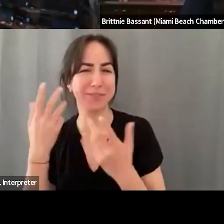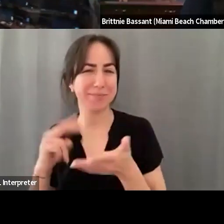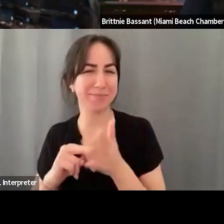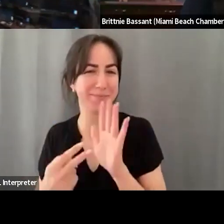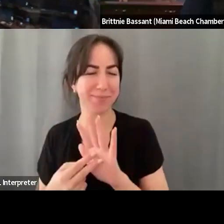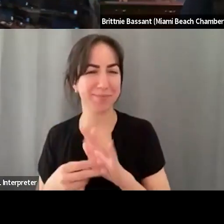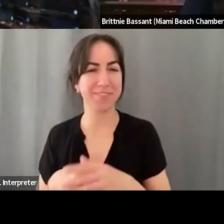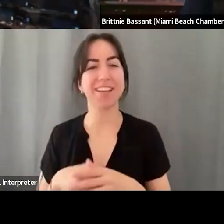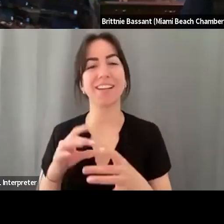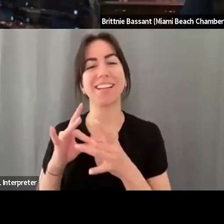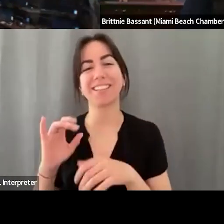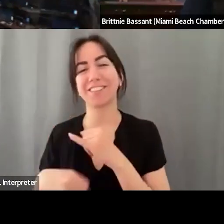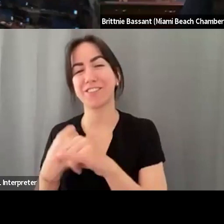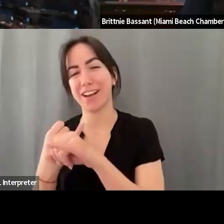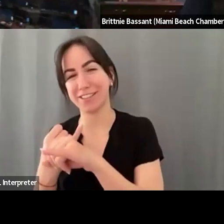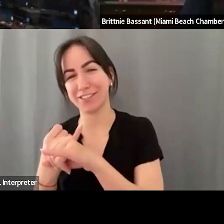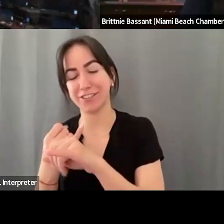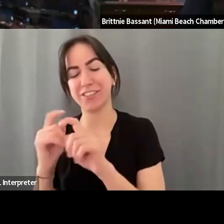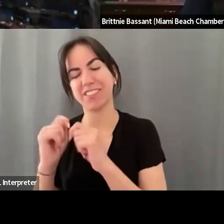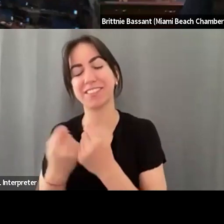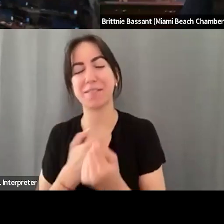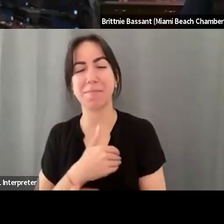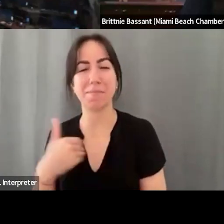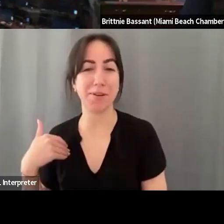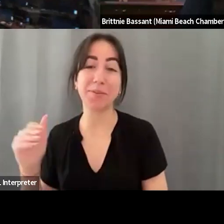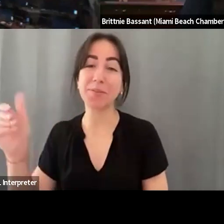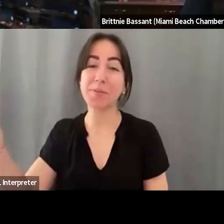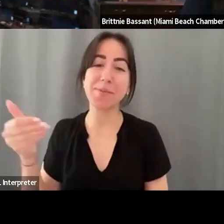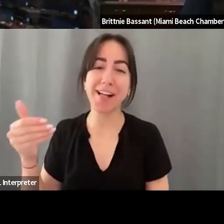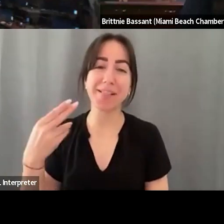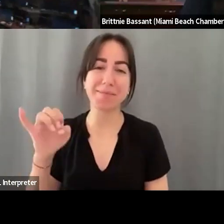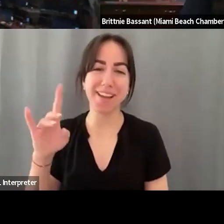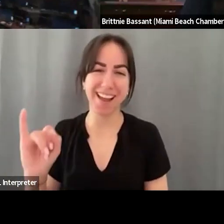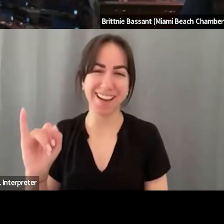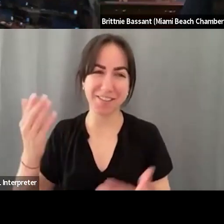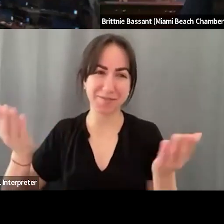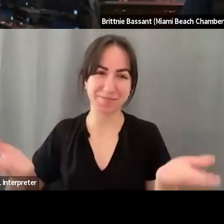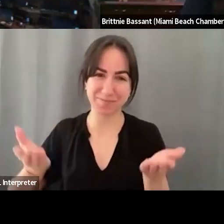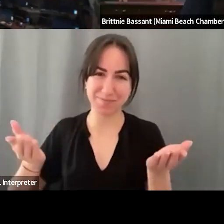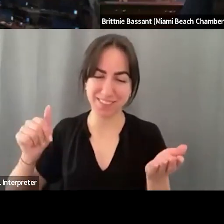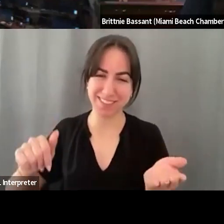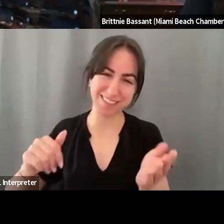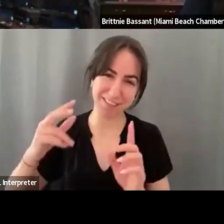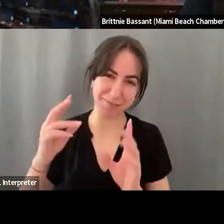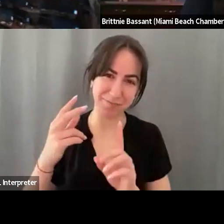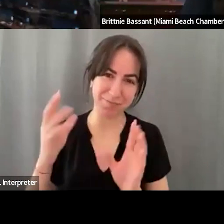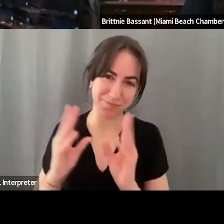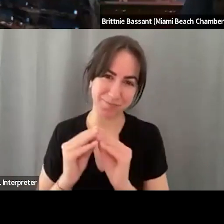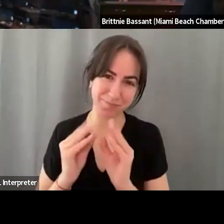the International Space Station as a team member. So welcome, Heidi, to our quarterly conversation